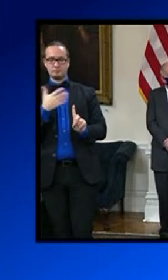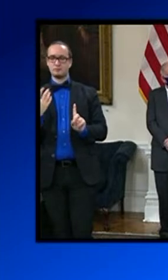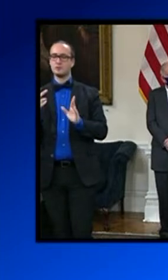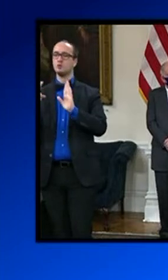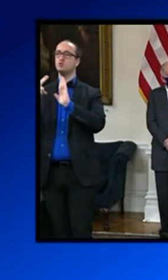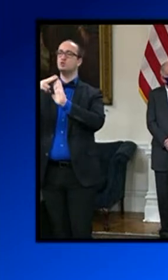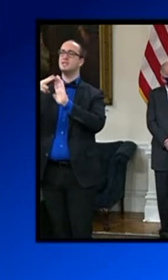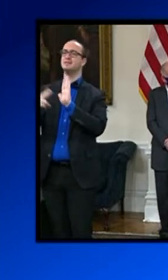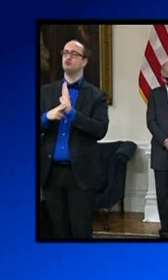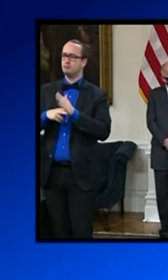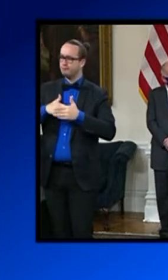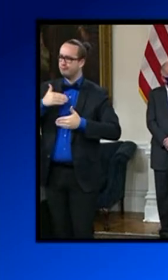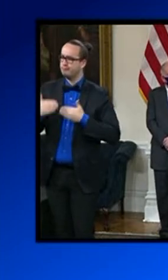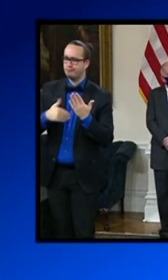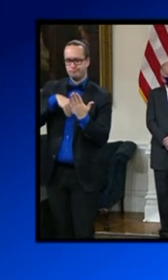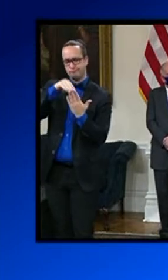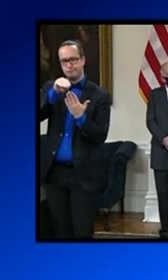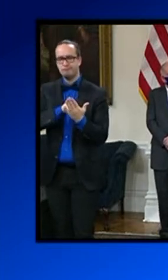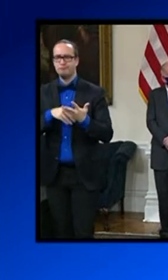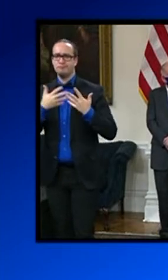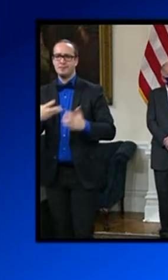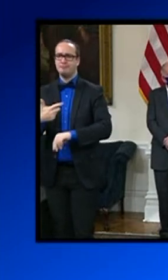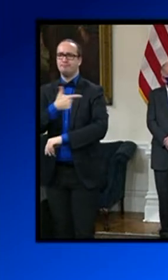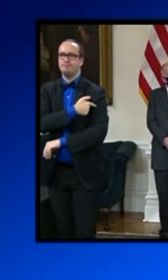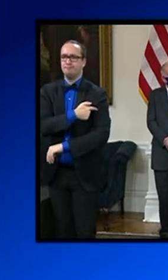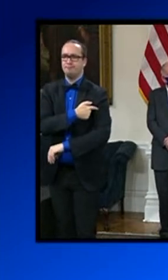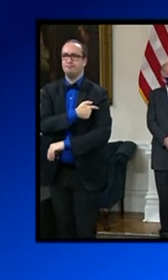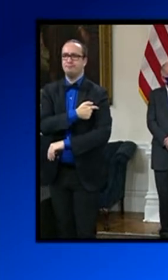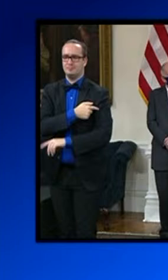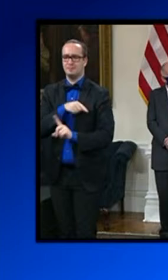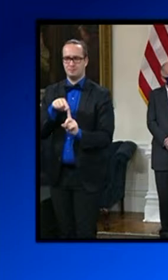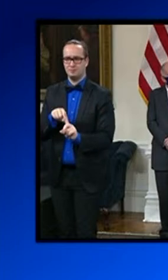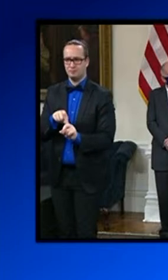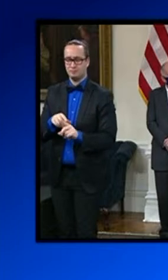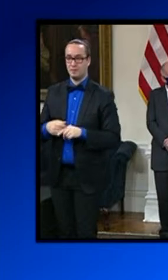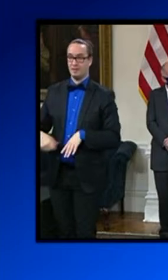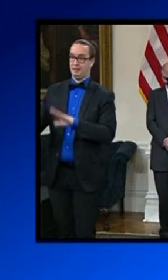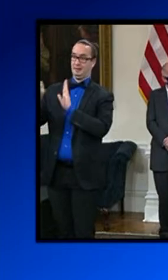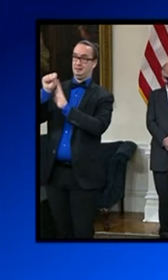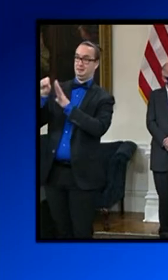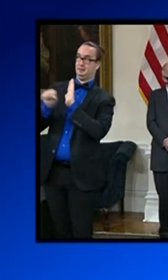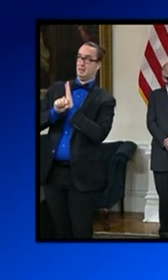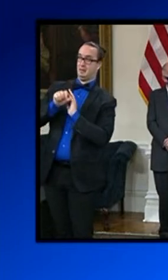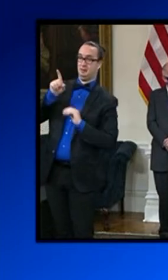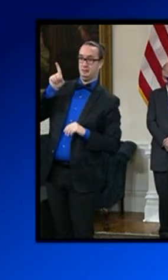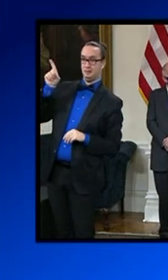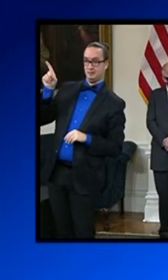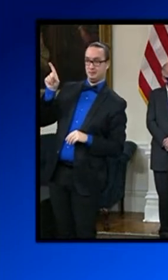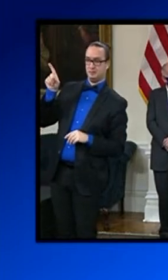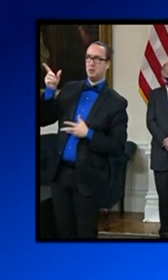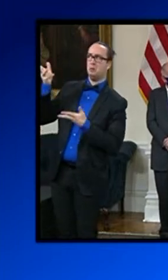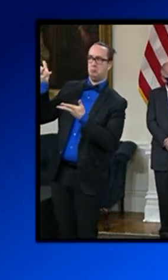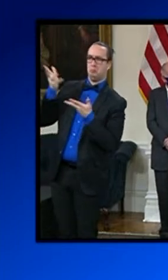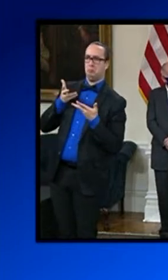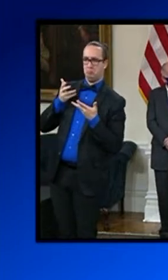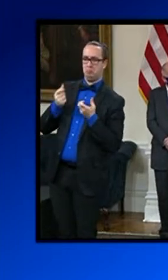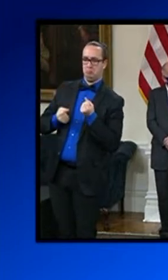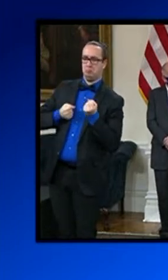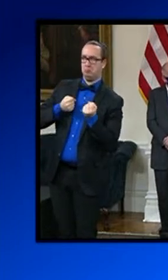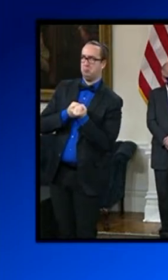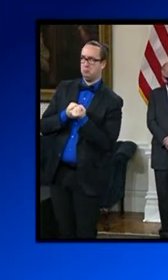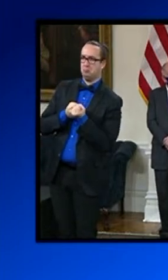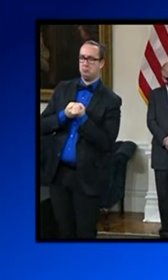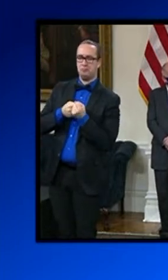which allow the Vaccine Equity Task Force to be flexible in overcoming the barrier of technology. It is